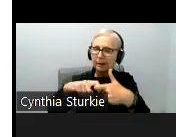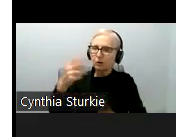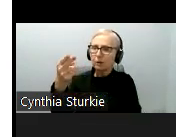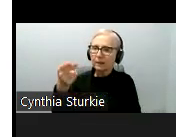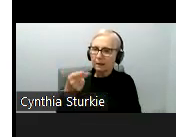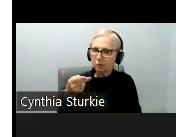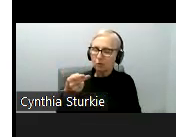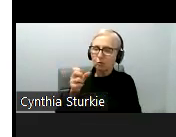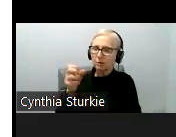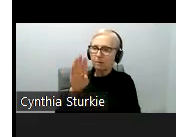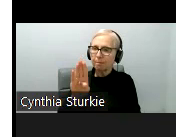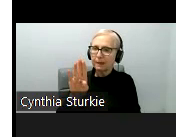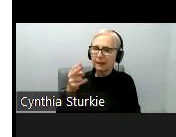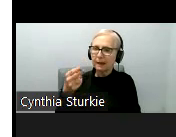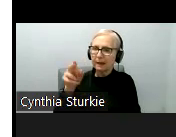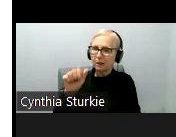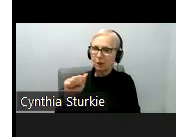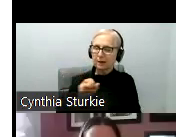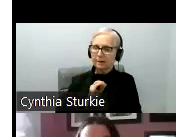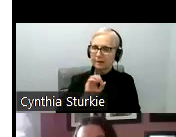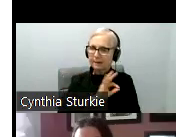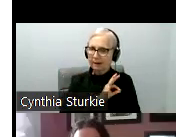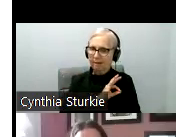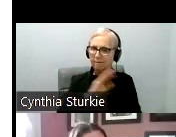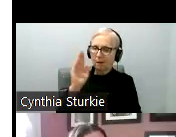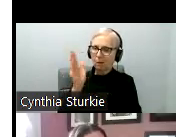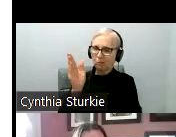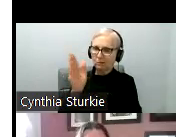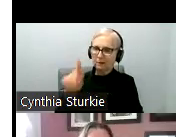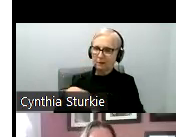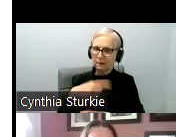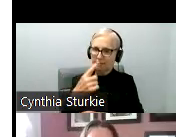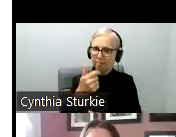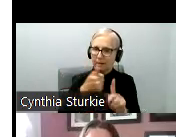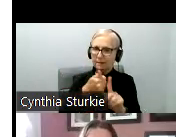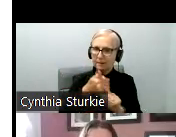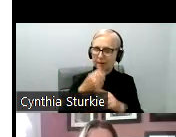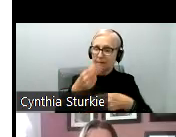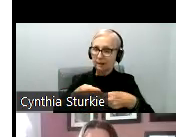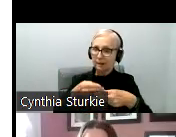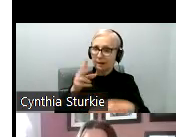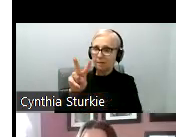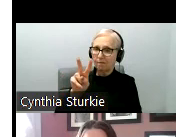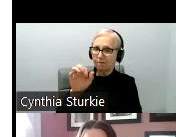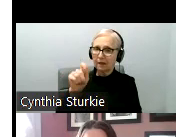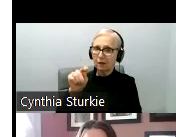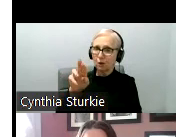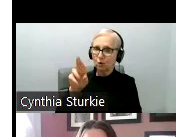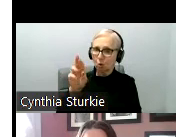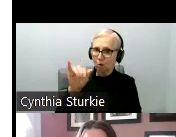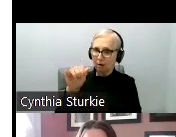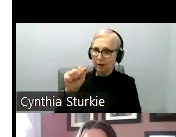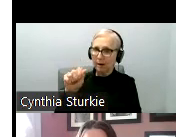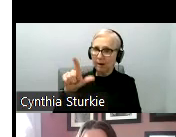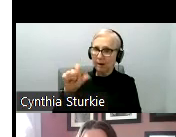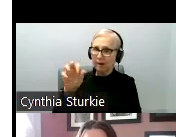BHA staff that will be presenting today. I can start with myself. My name is Victoria Lasky. My